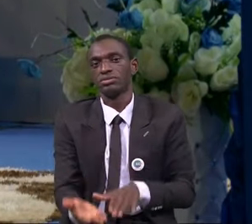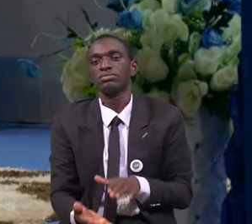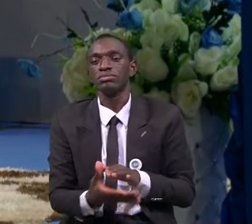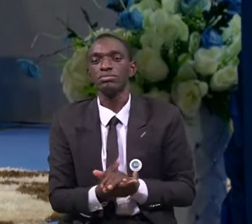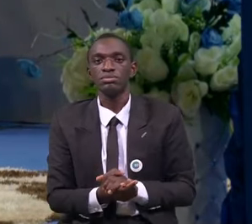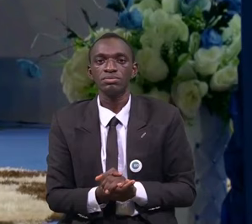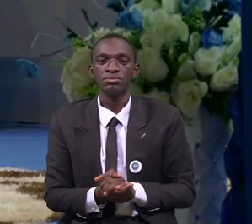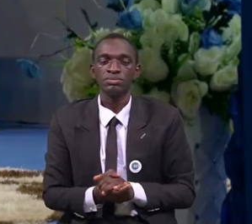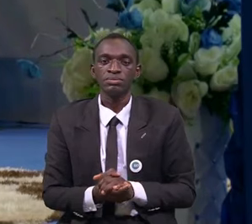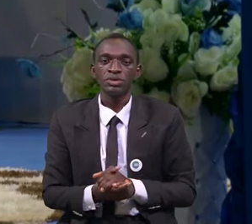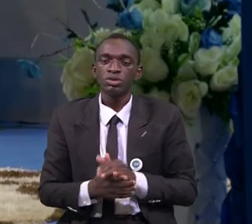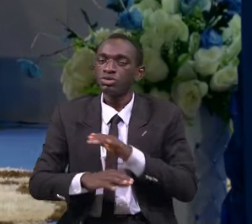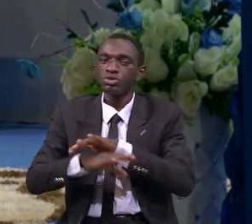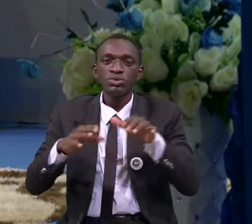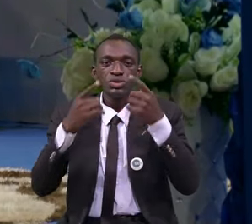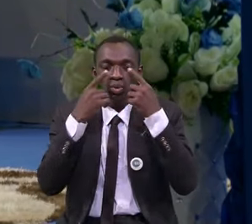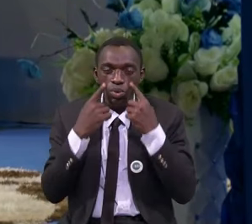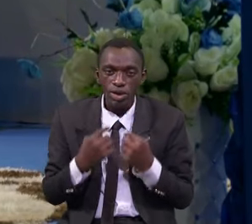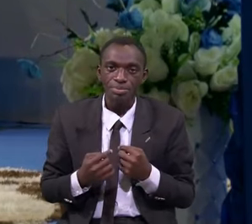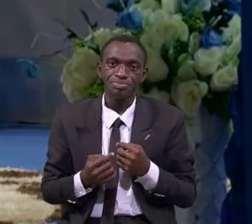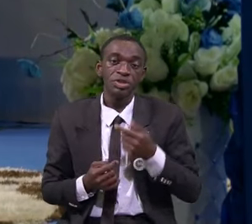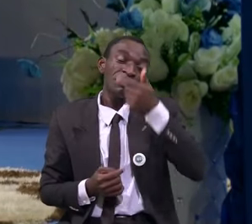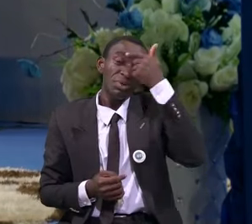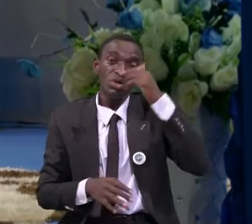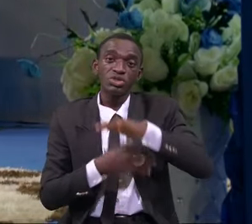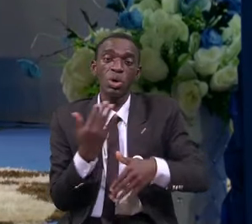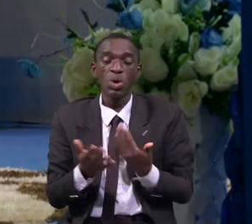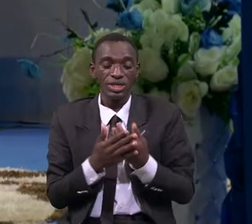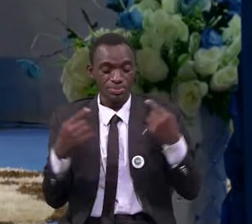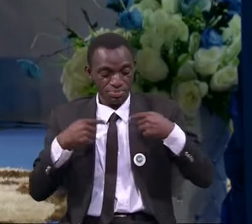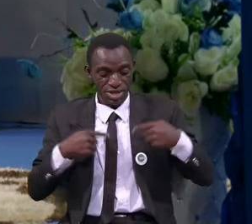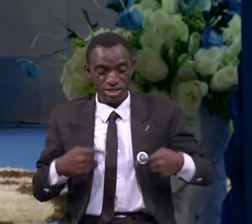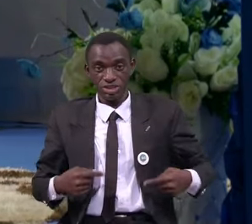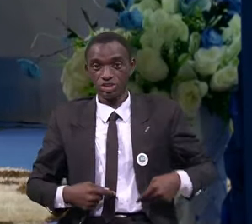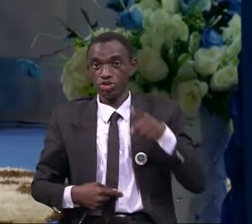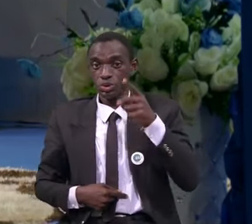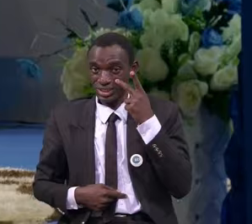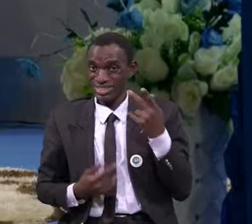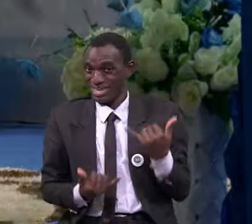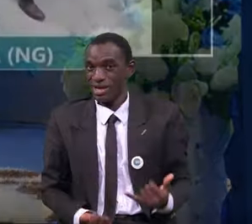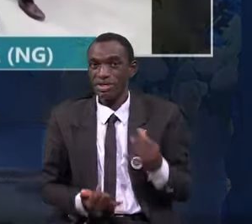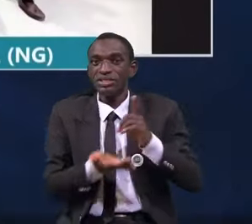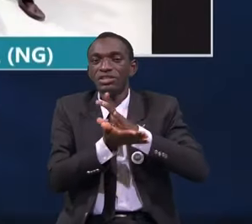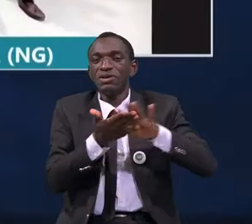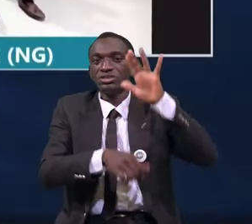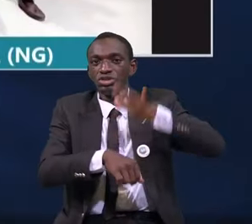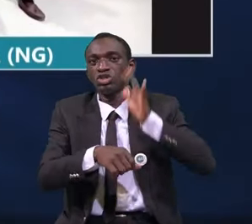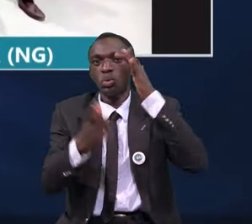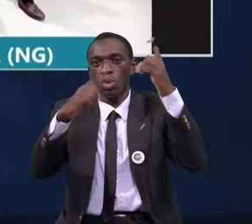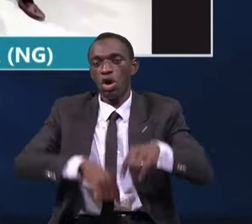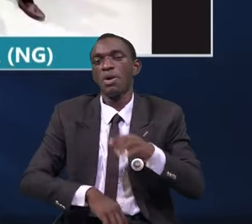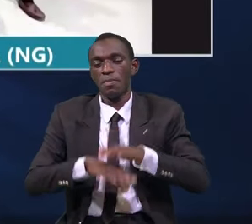death. Weep not, because every pain you see now, the divine touch will come upon your life. You